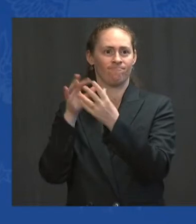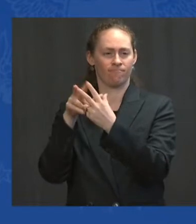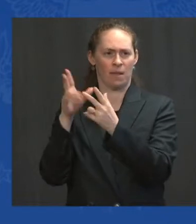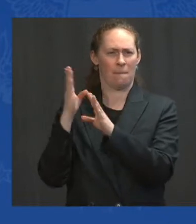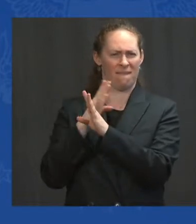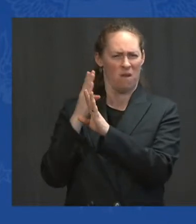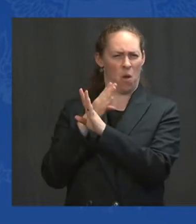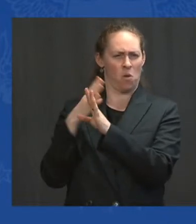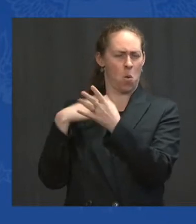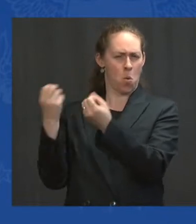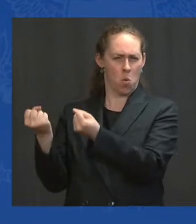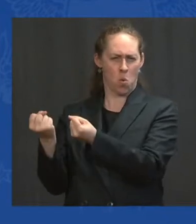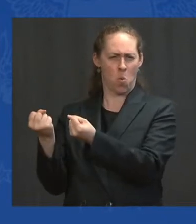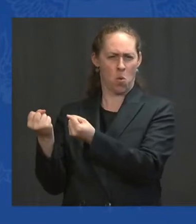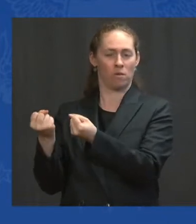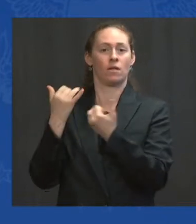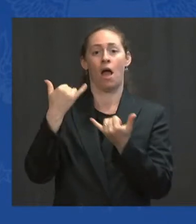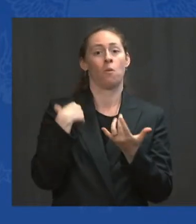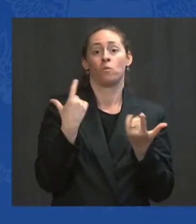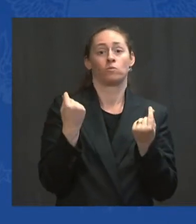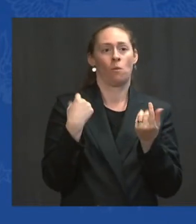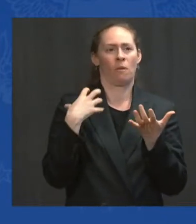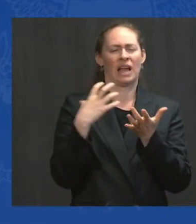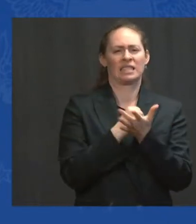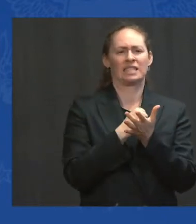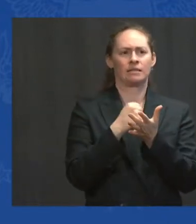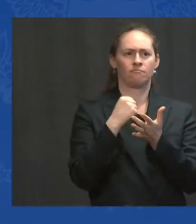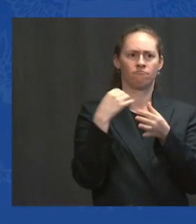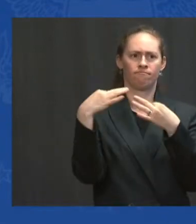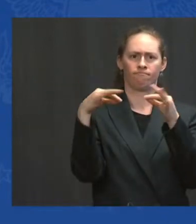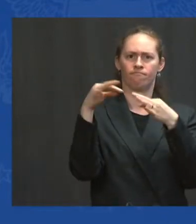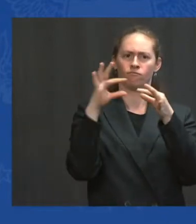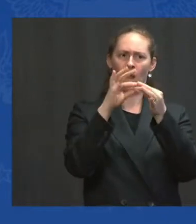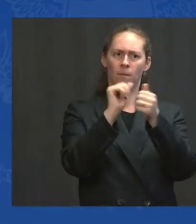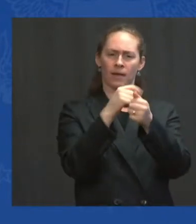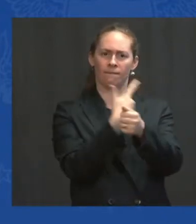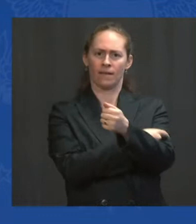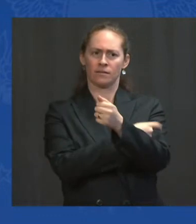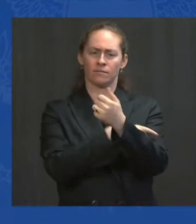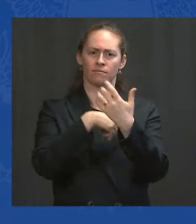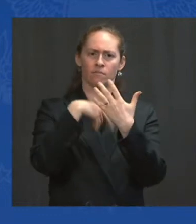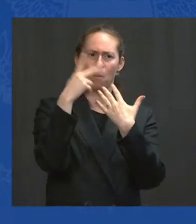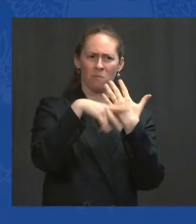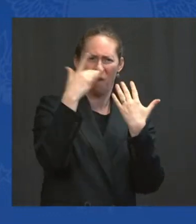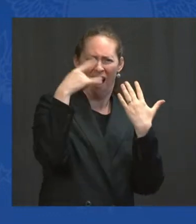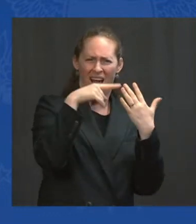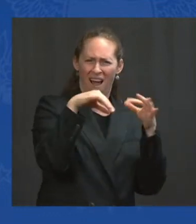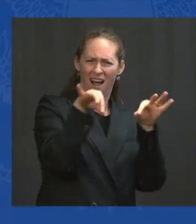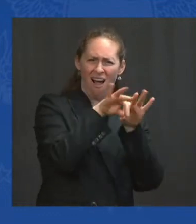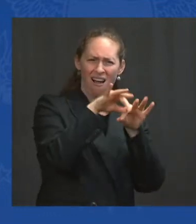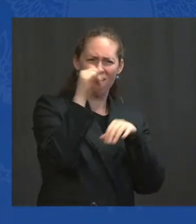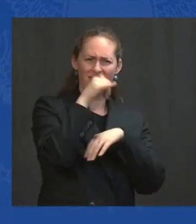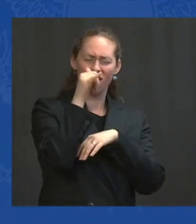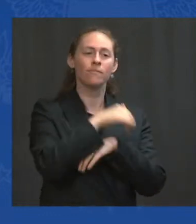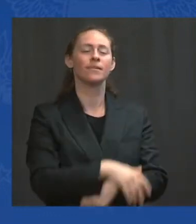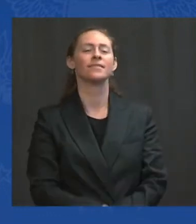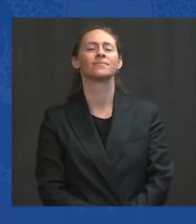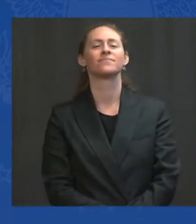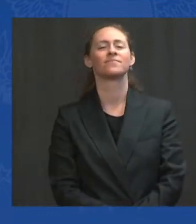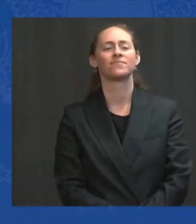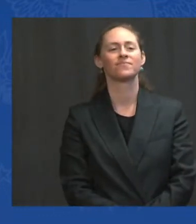talking about why our vaccination program is so critical. All along, we have said that by getting